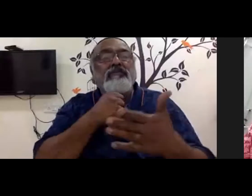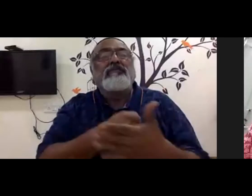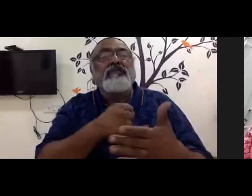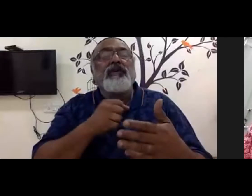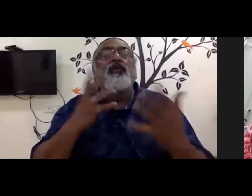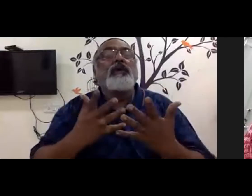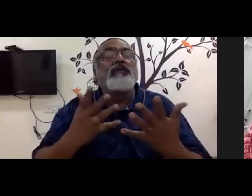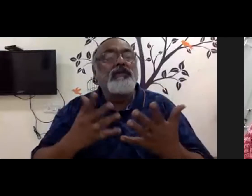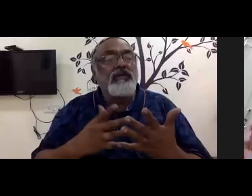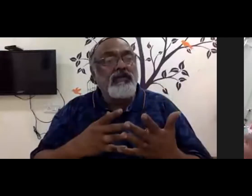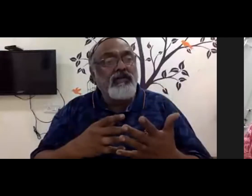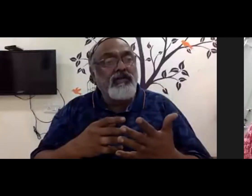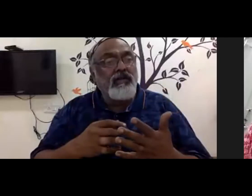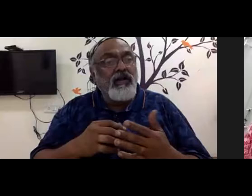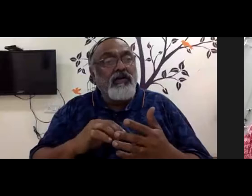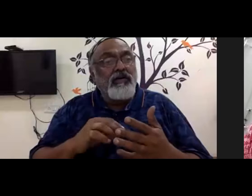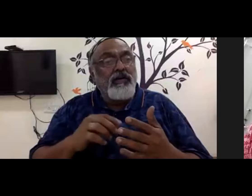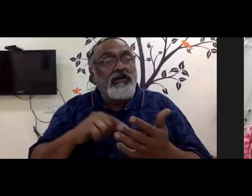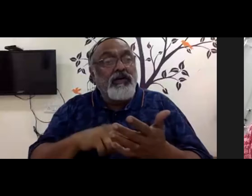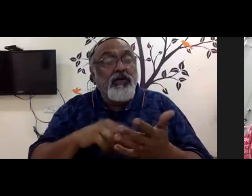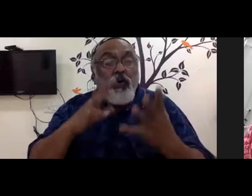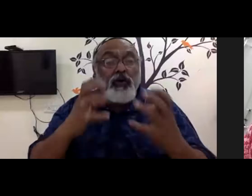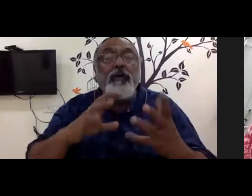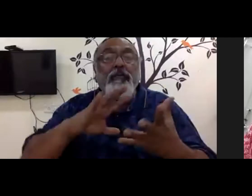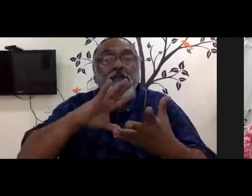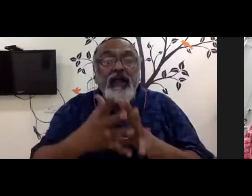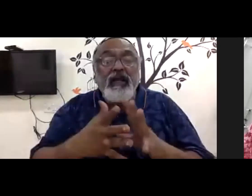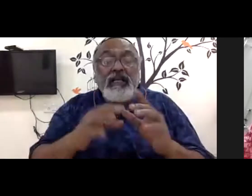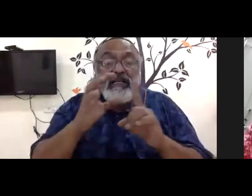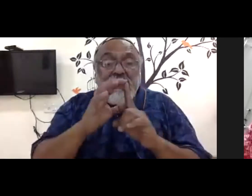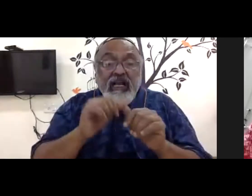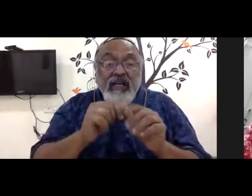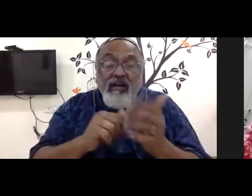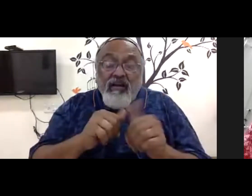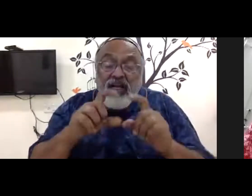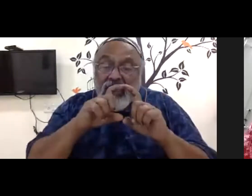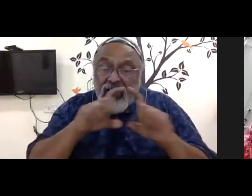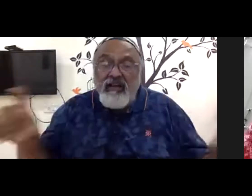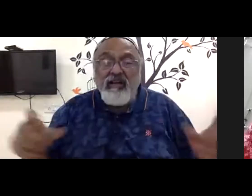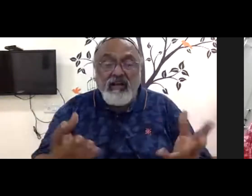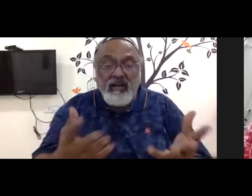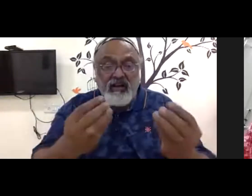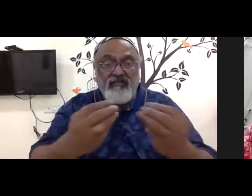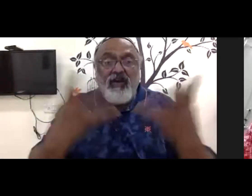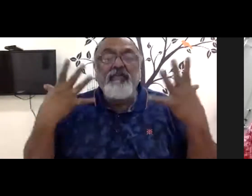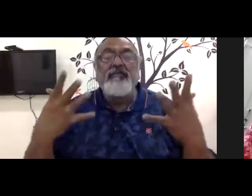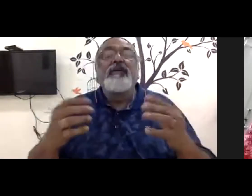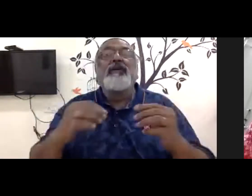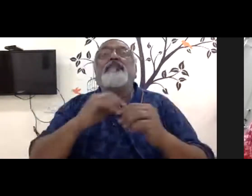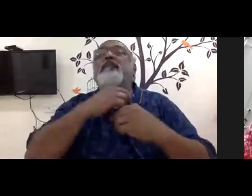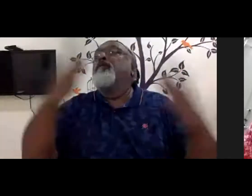availing making the disaggregated data available at the at the public